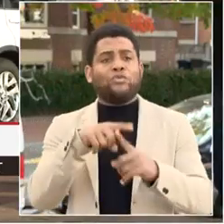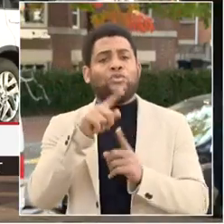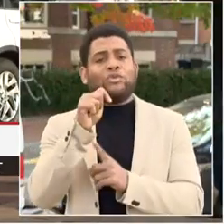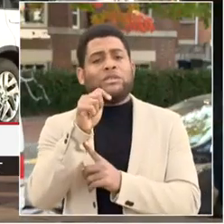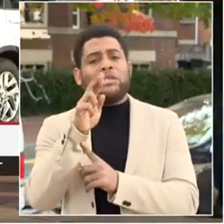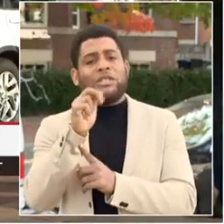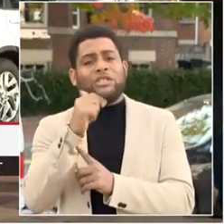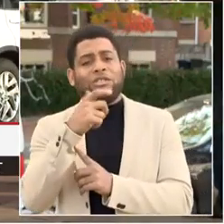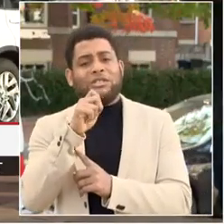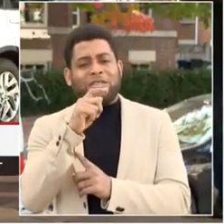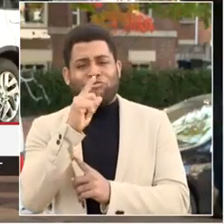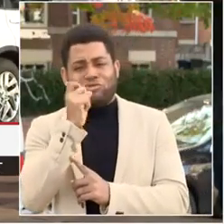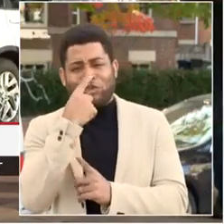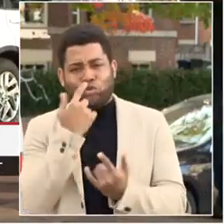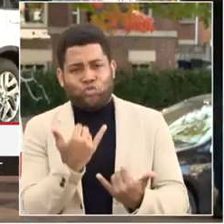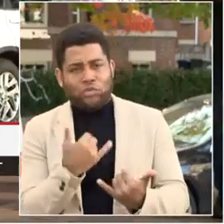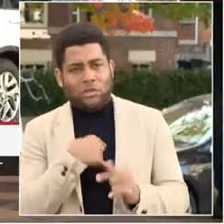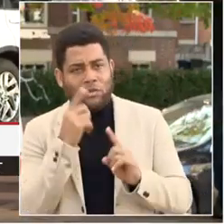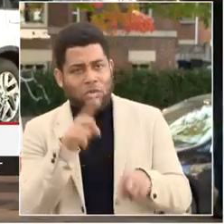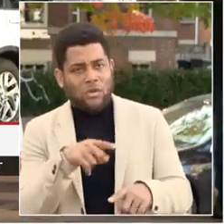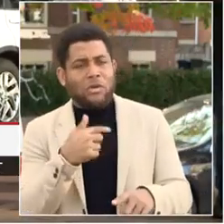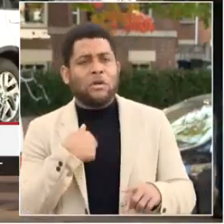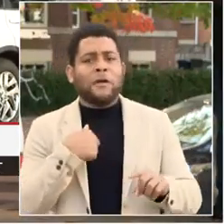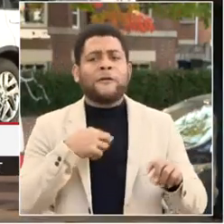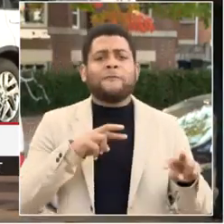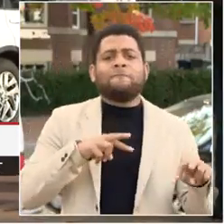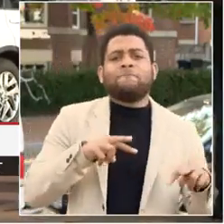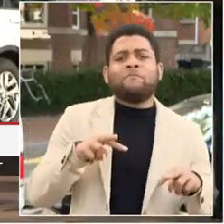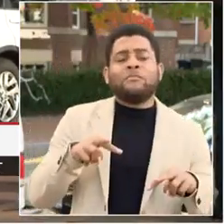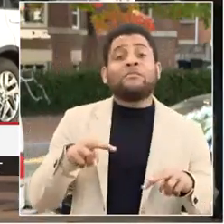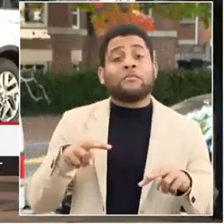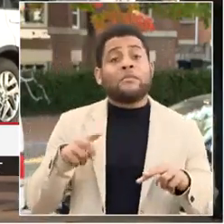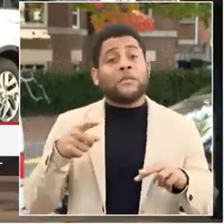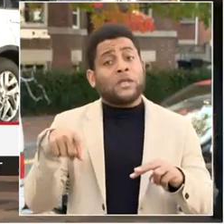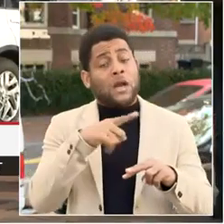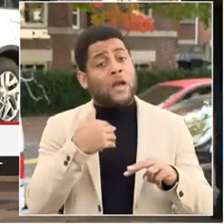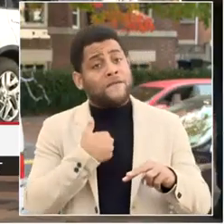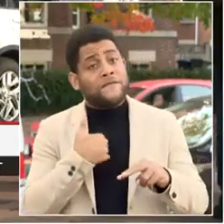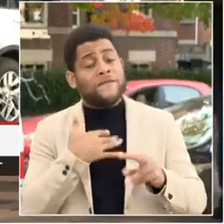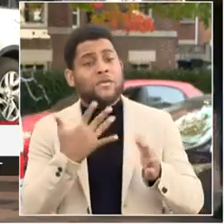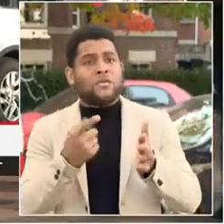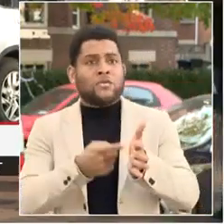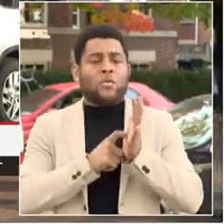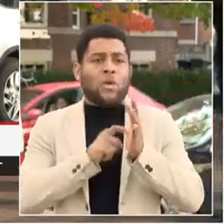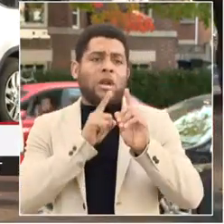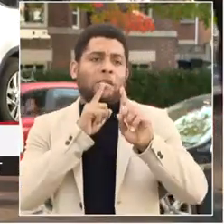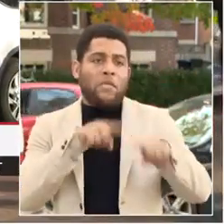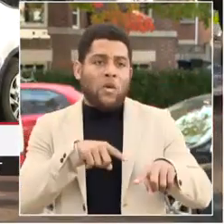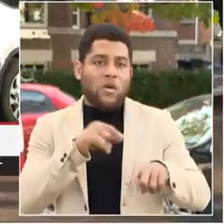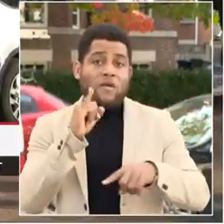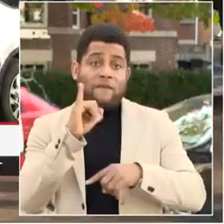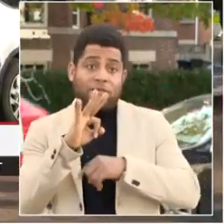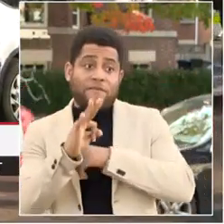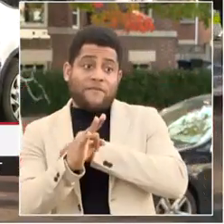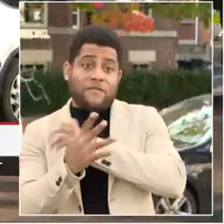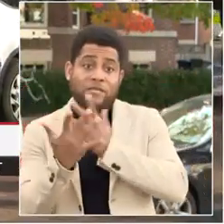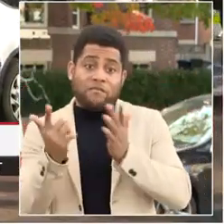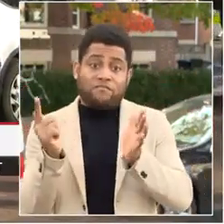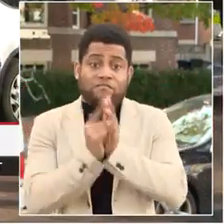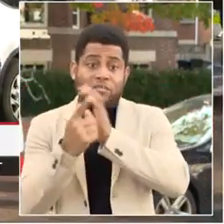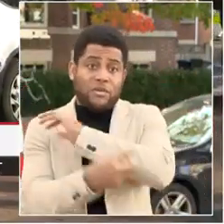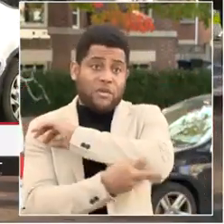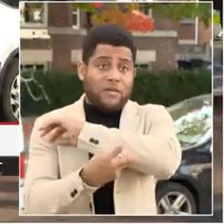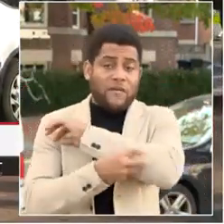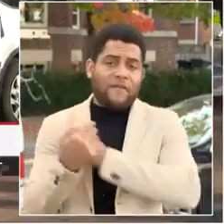officials. And to your point, they have to report the crime. It is something that we need in order for us, especially with this new